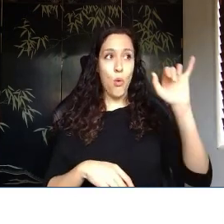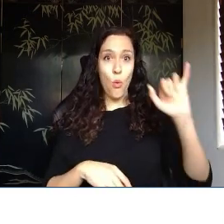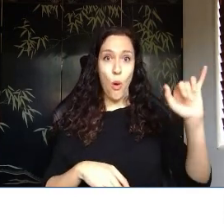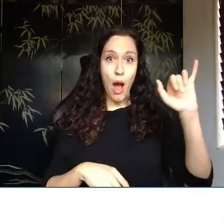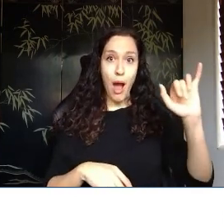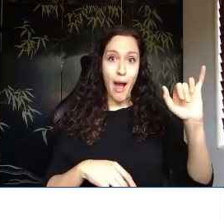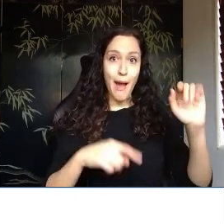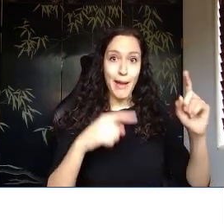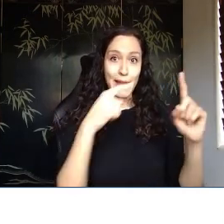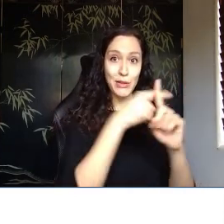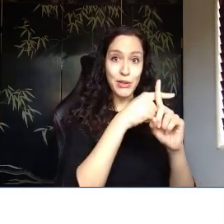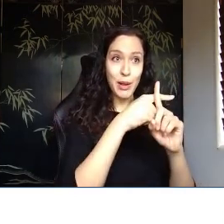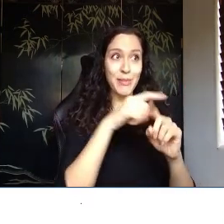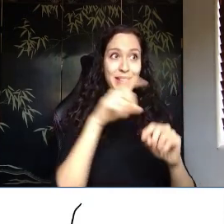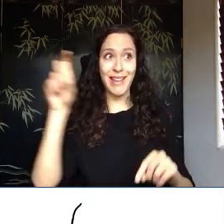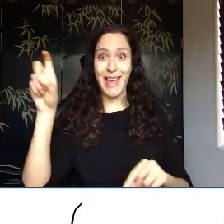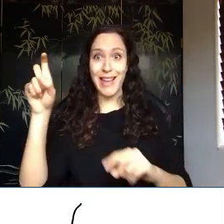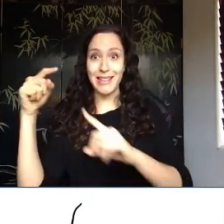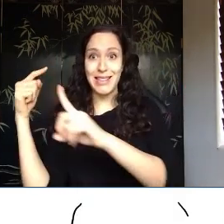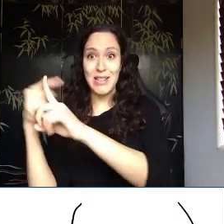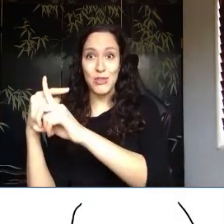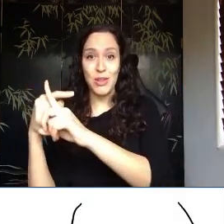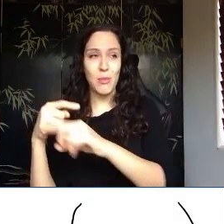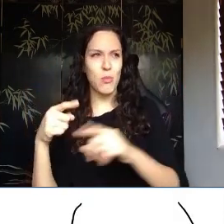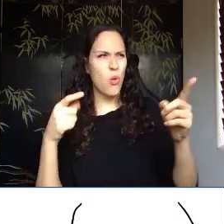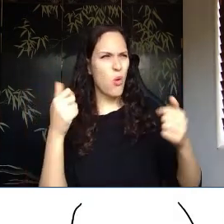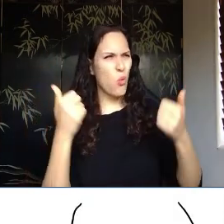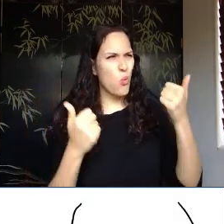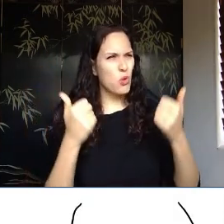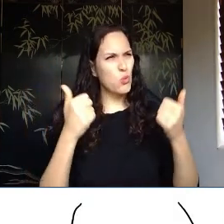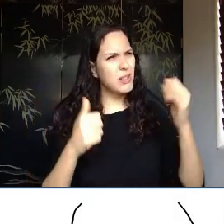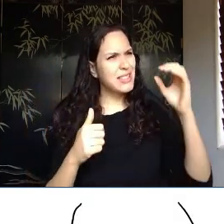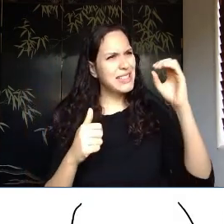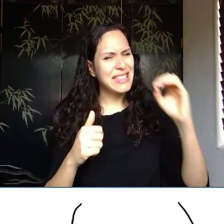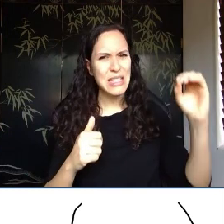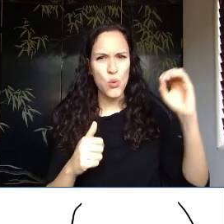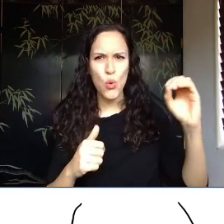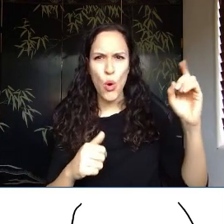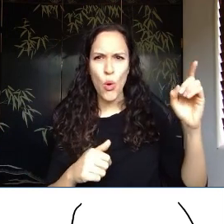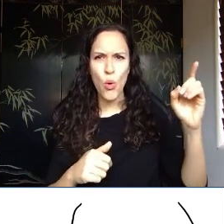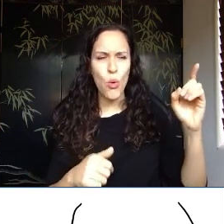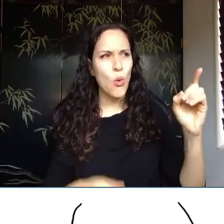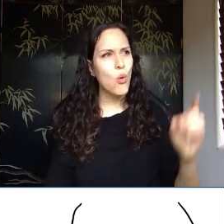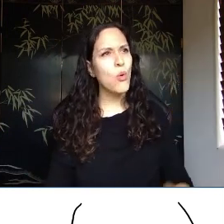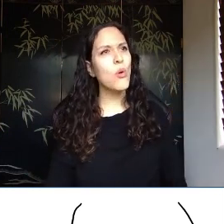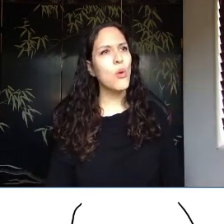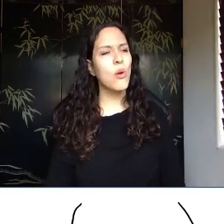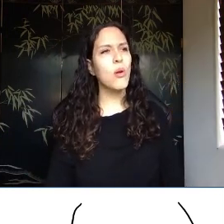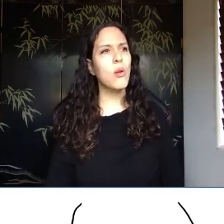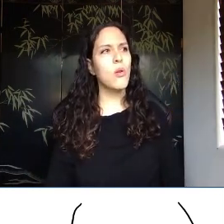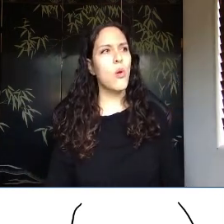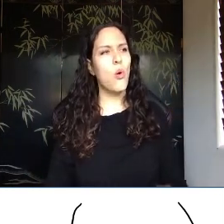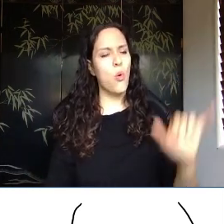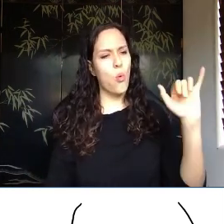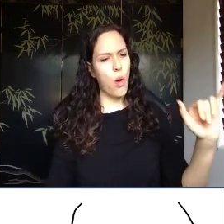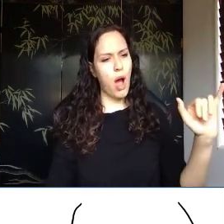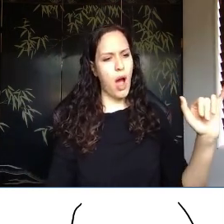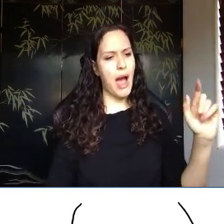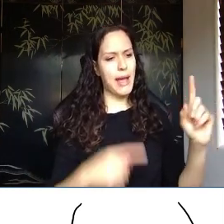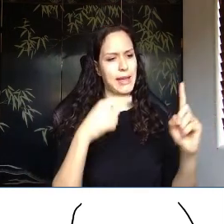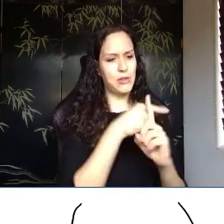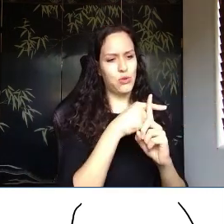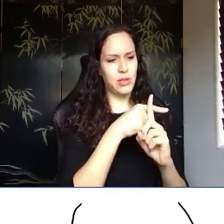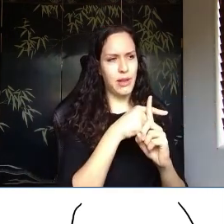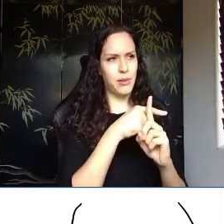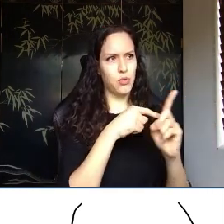0? If I were to do my little point, which one's 0? Well, y-intercept, I can visually figure it out.